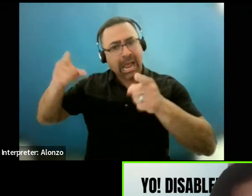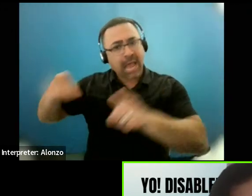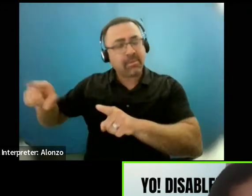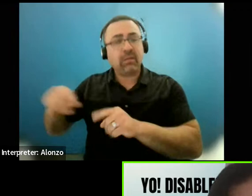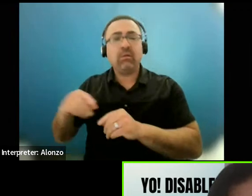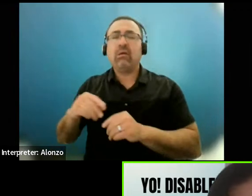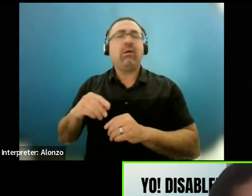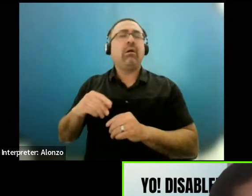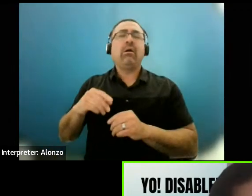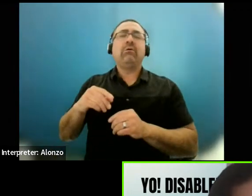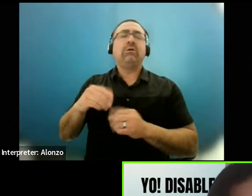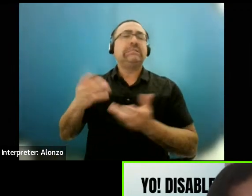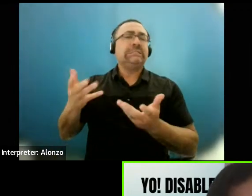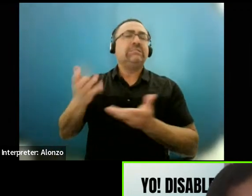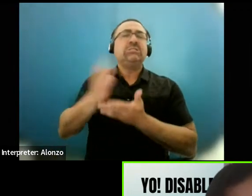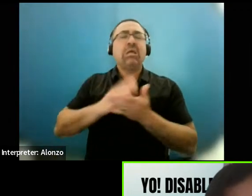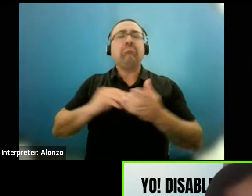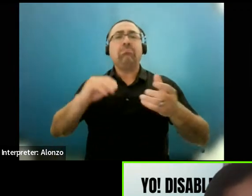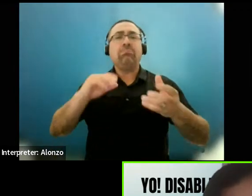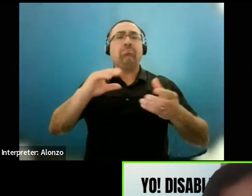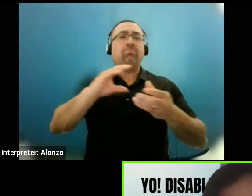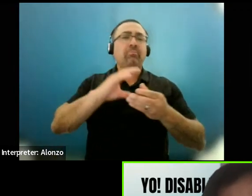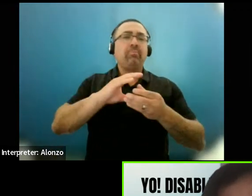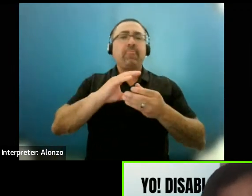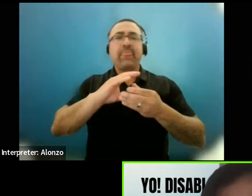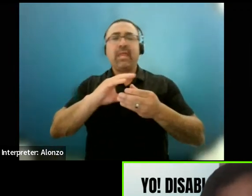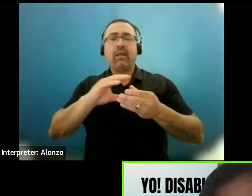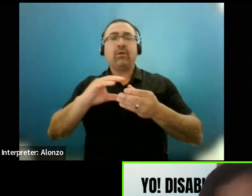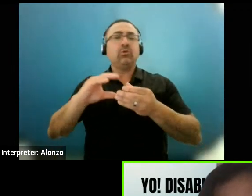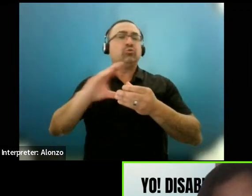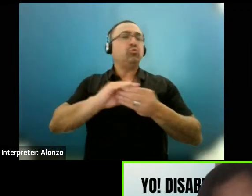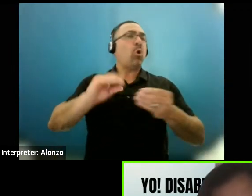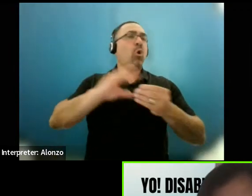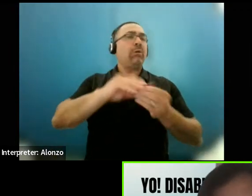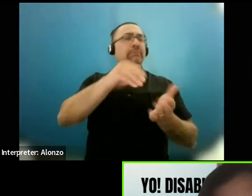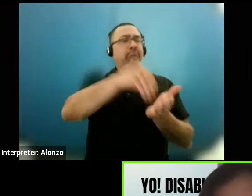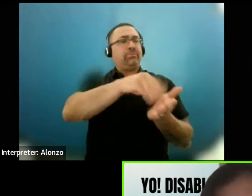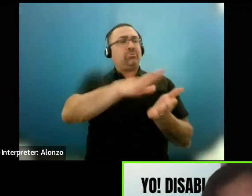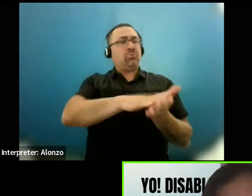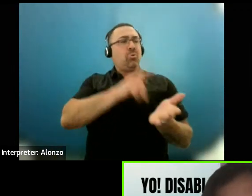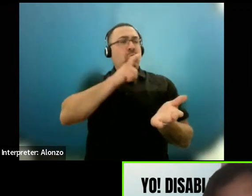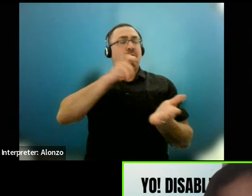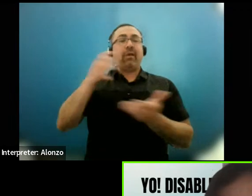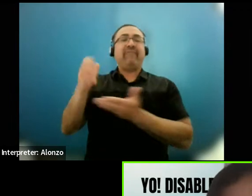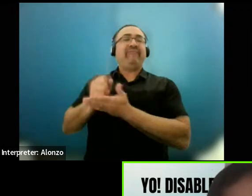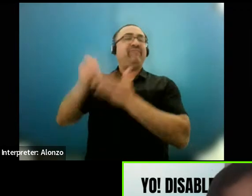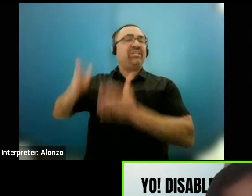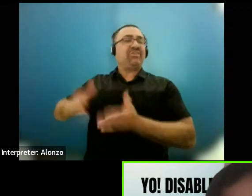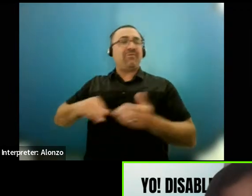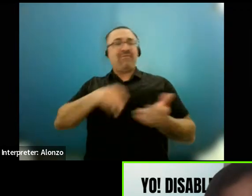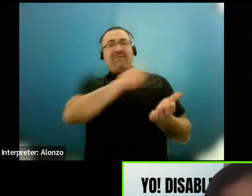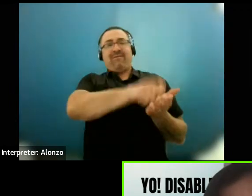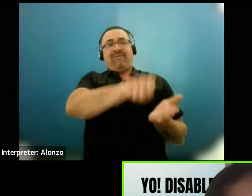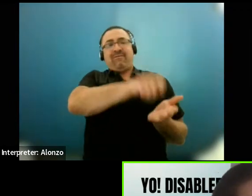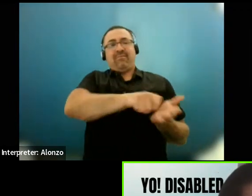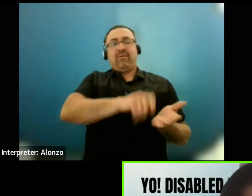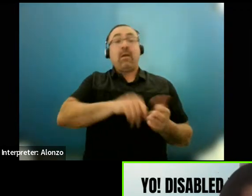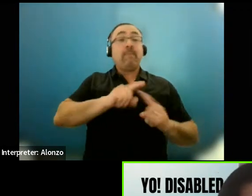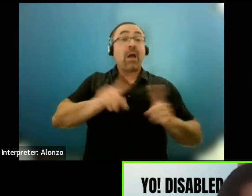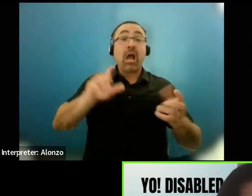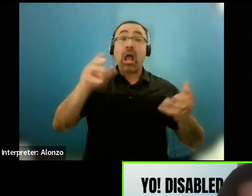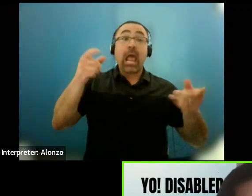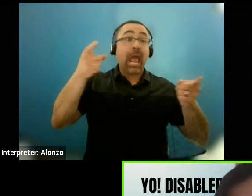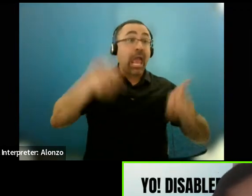than not, we hear how like stories are always written by the victor, but we don't get like the fallout of like everything that like